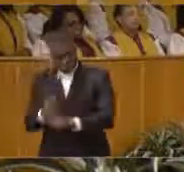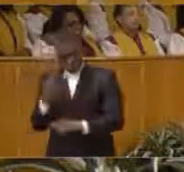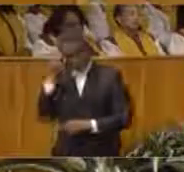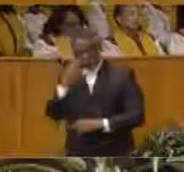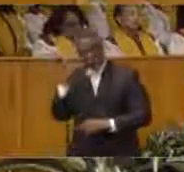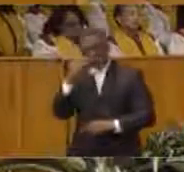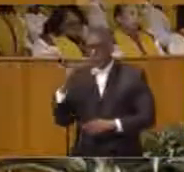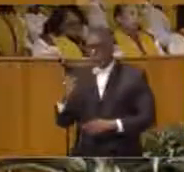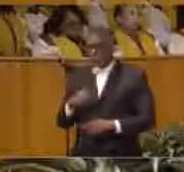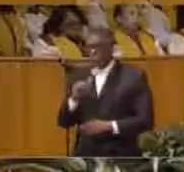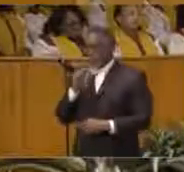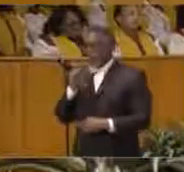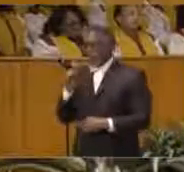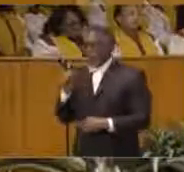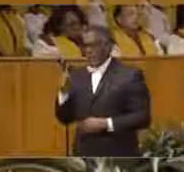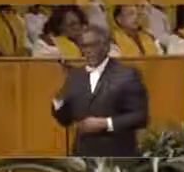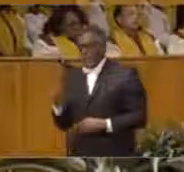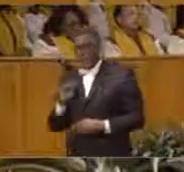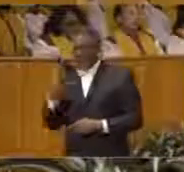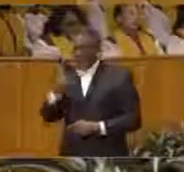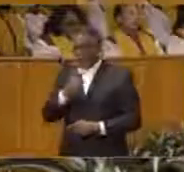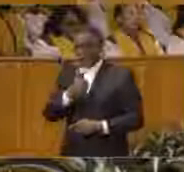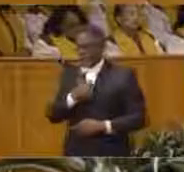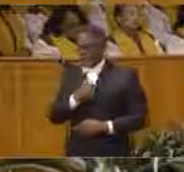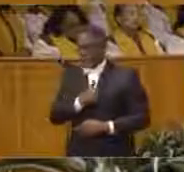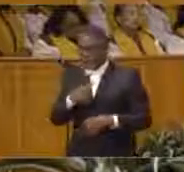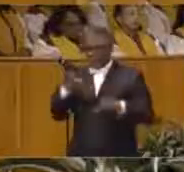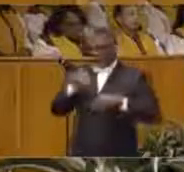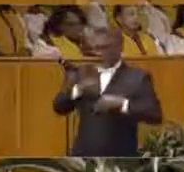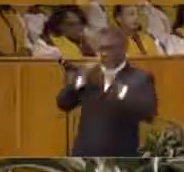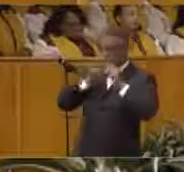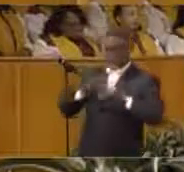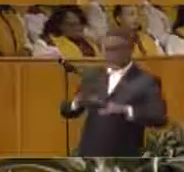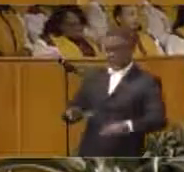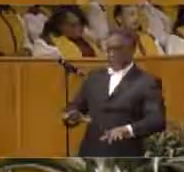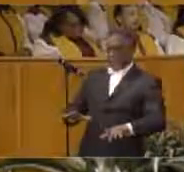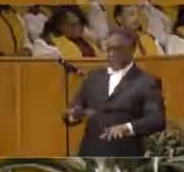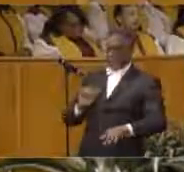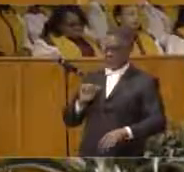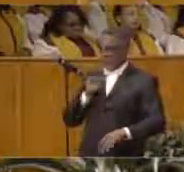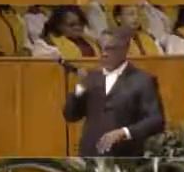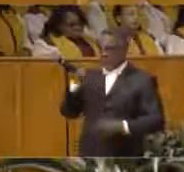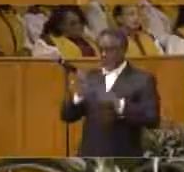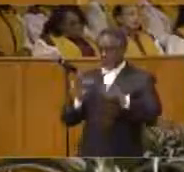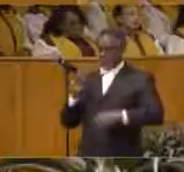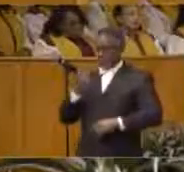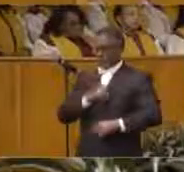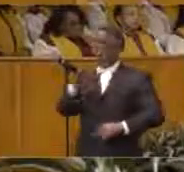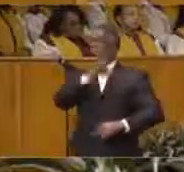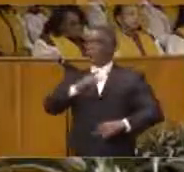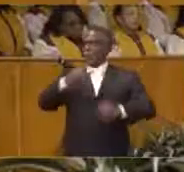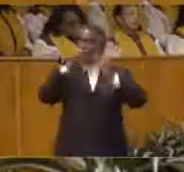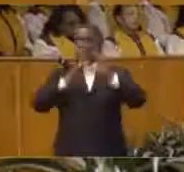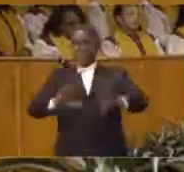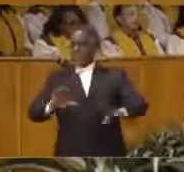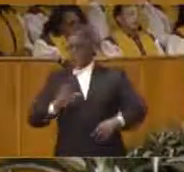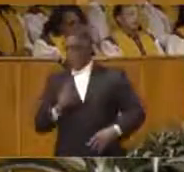realized that we are not the source of the goodness we have received. And because the Lord has blessed